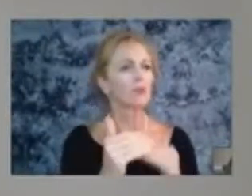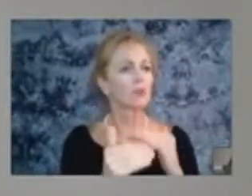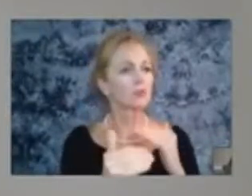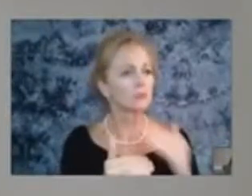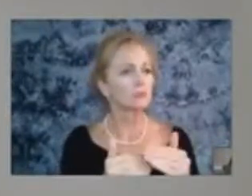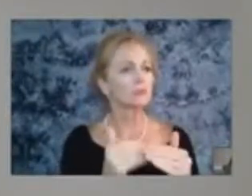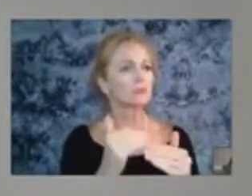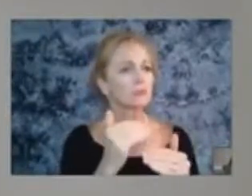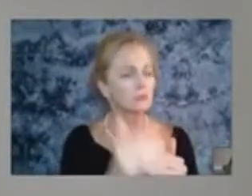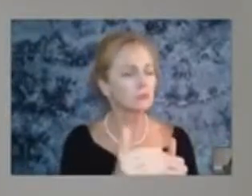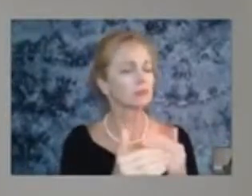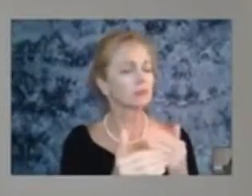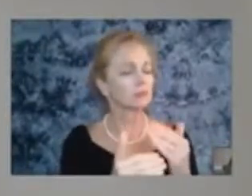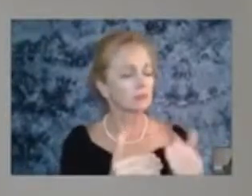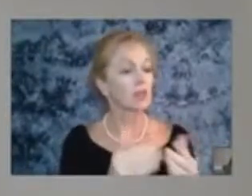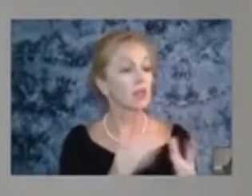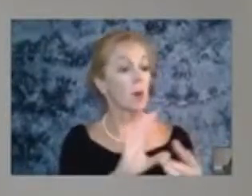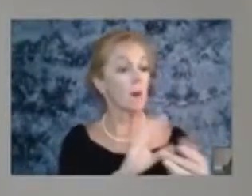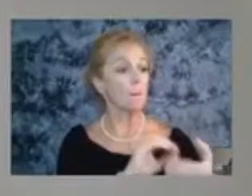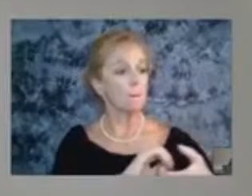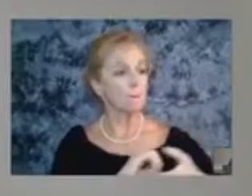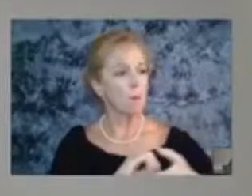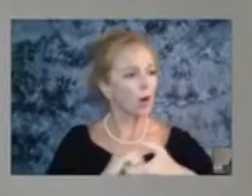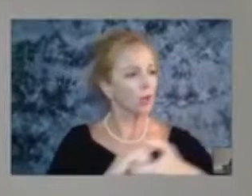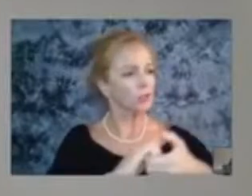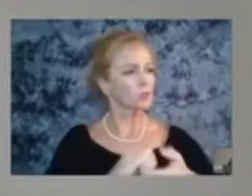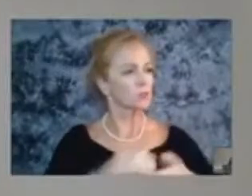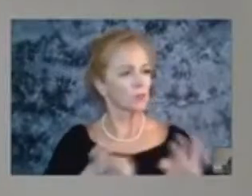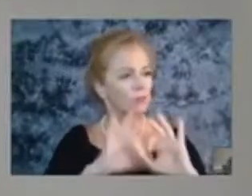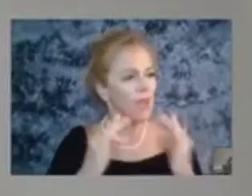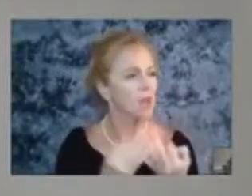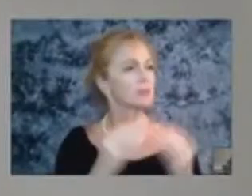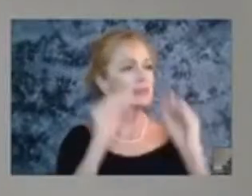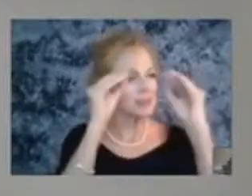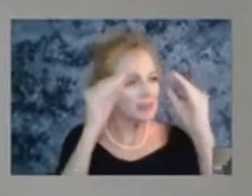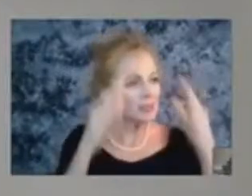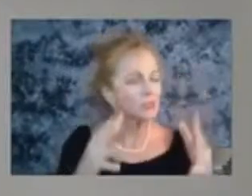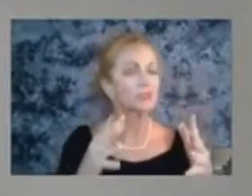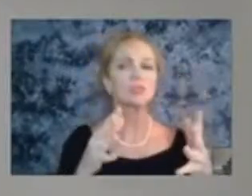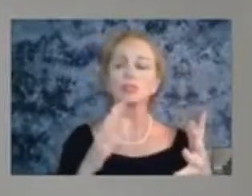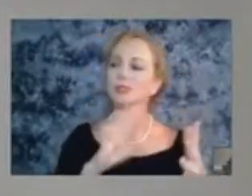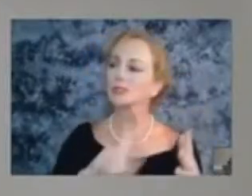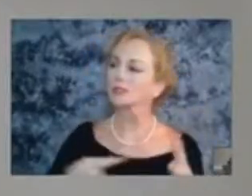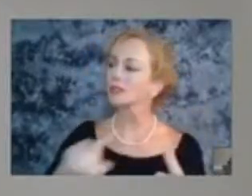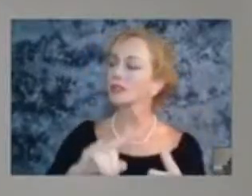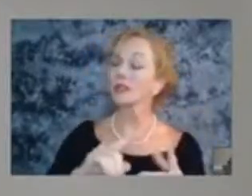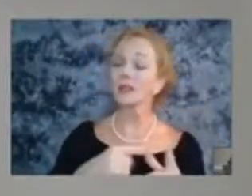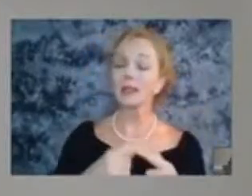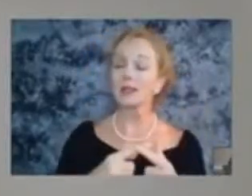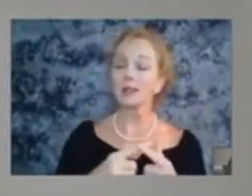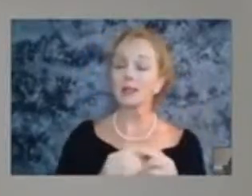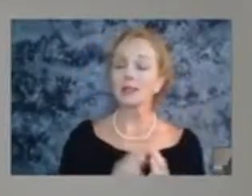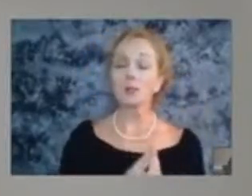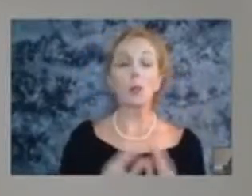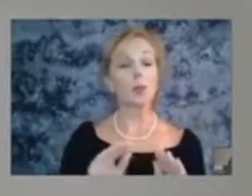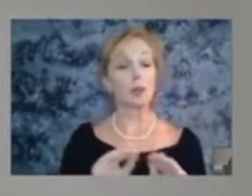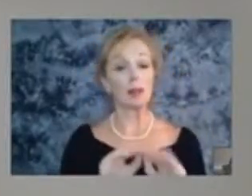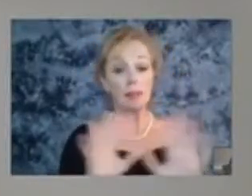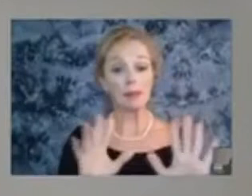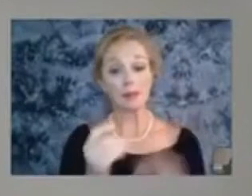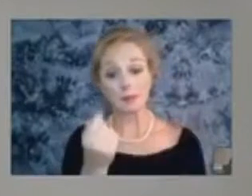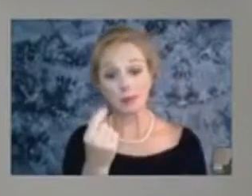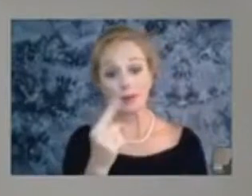with our teachers and our families as well as our principals. So it'll be slightly guided, but if I can say anything to be clear about this,